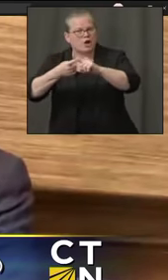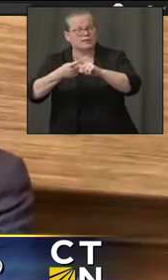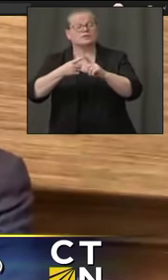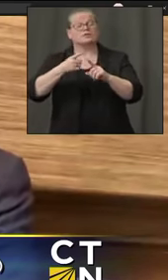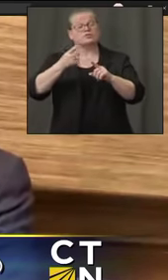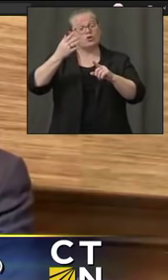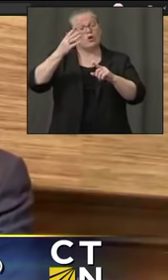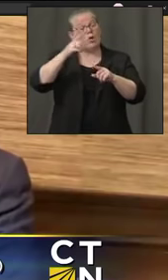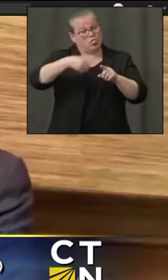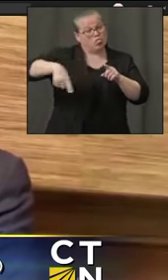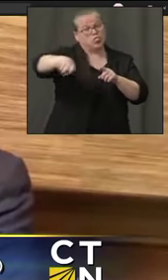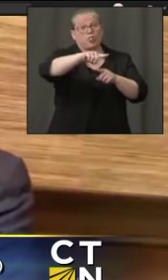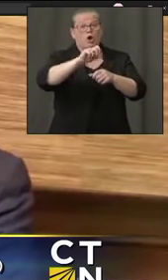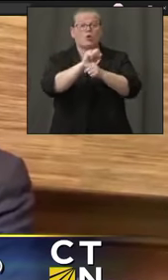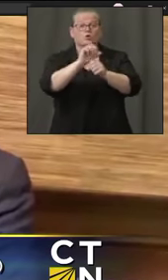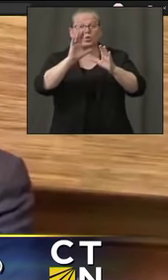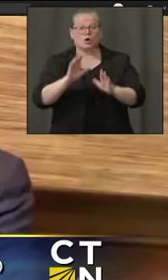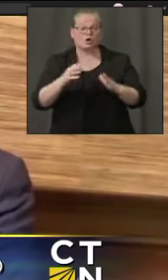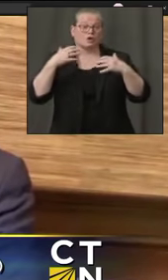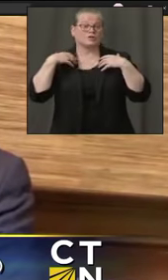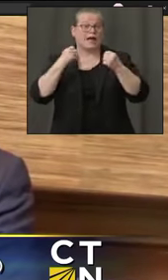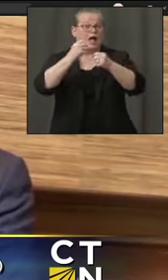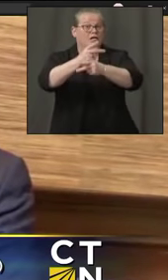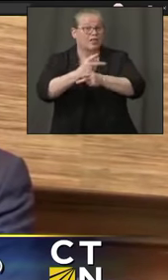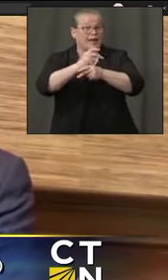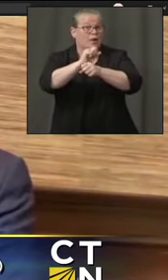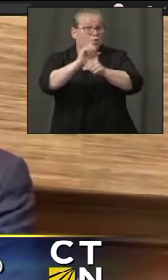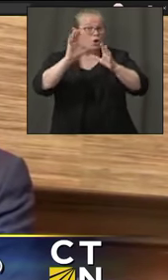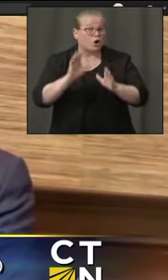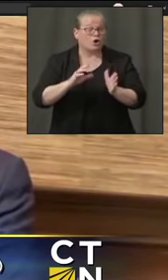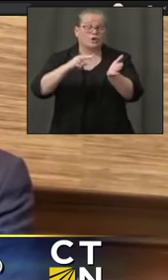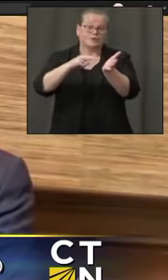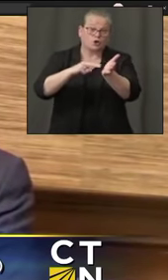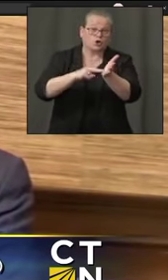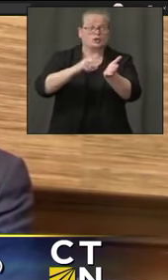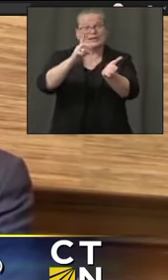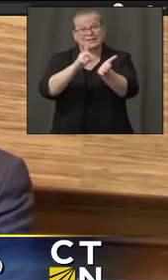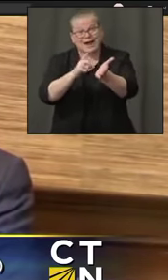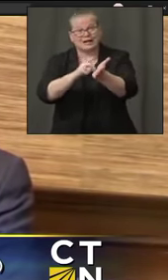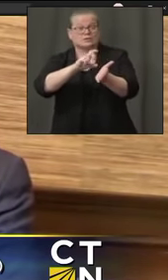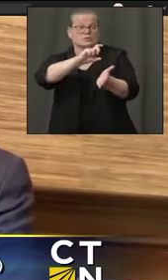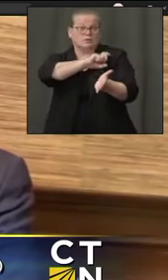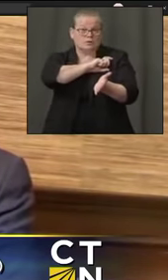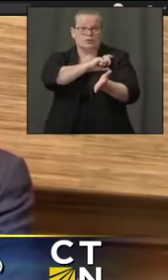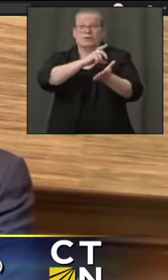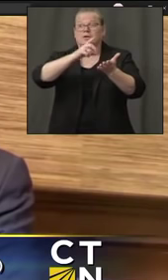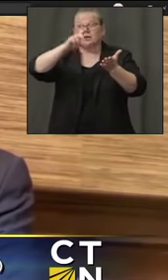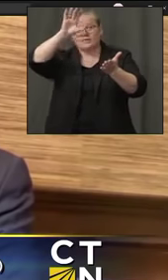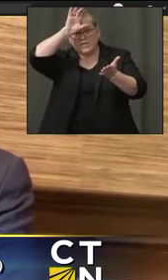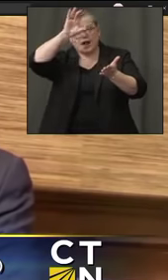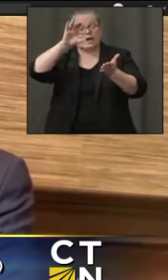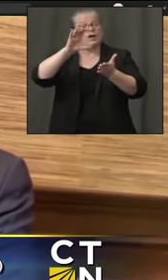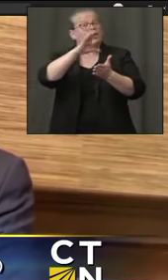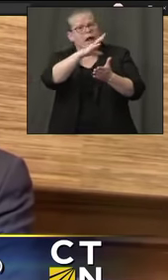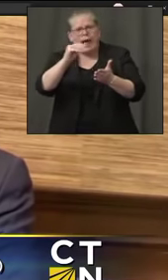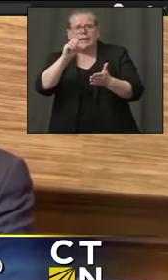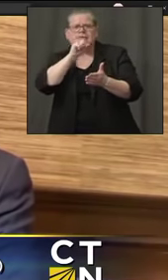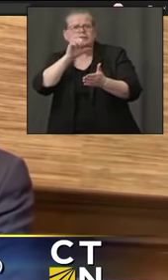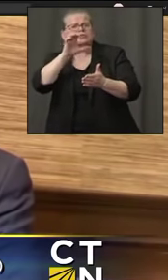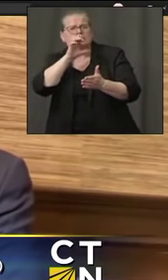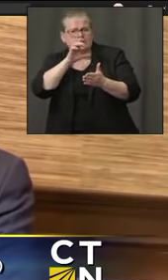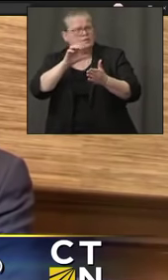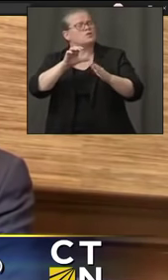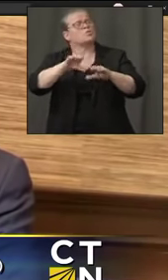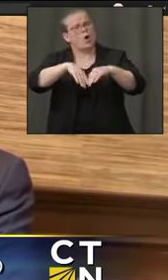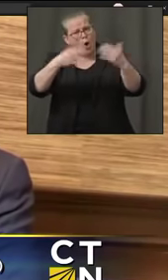workers and healthcare workers across the board, essential workers and senior citizens, whether or not they are covered by our Aetna